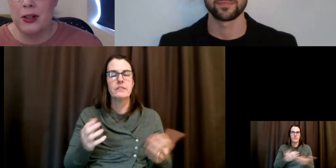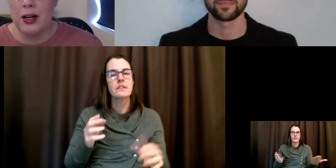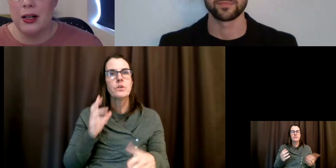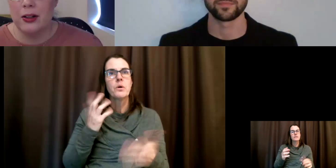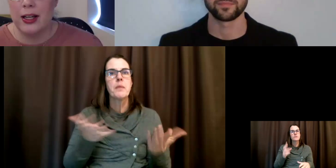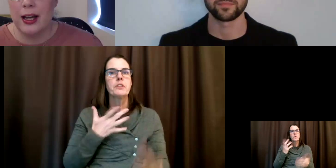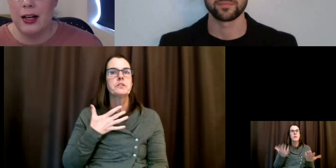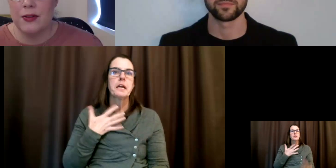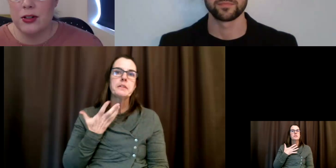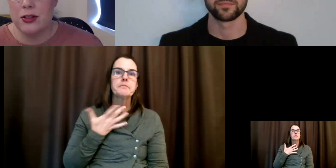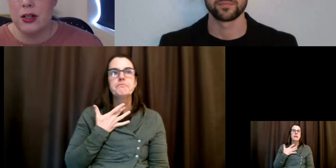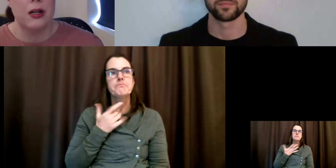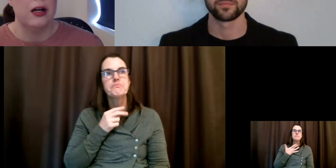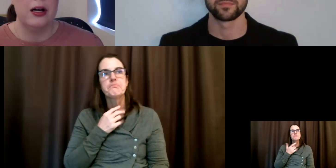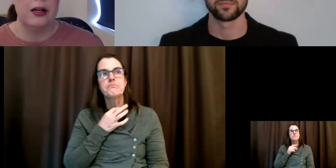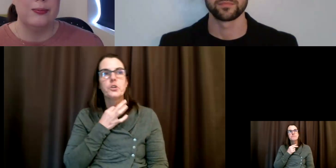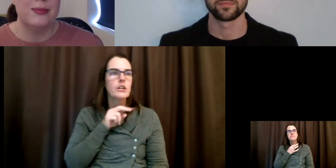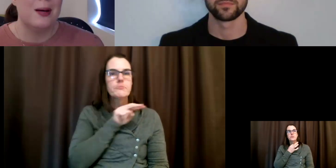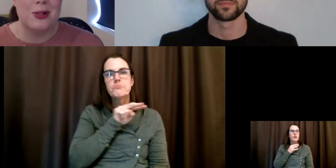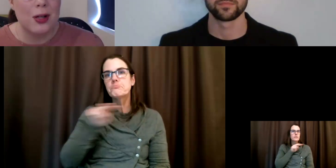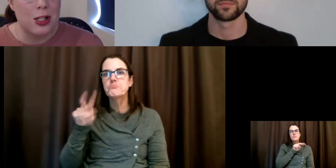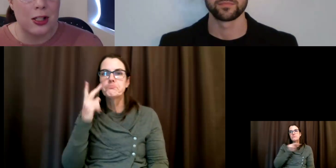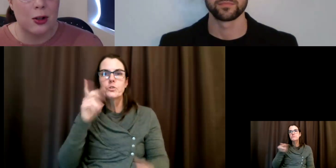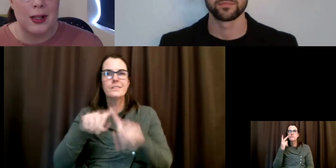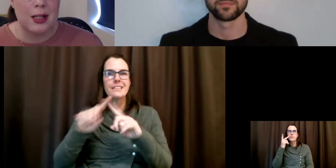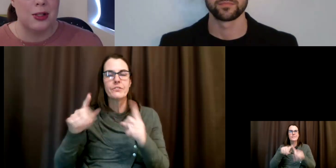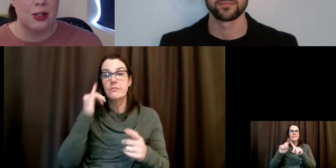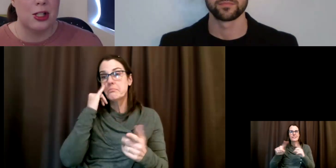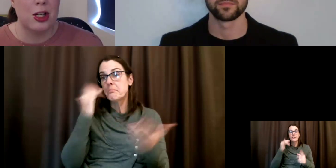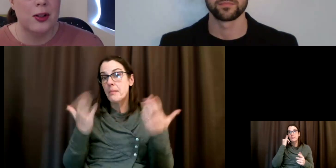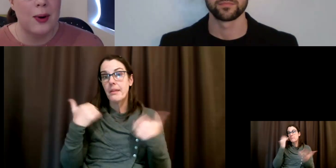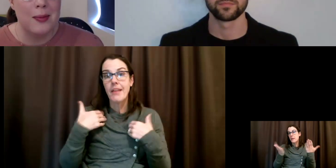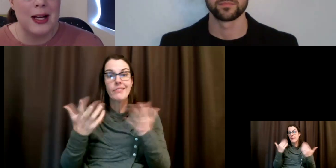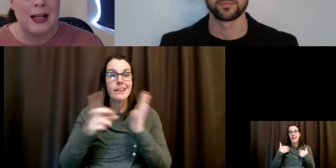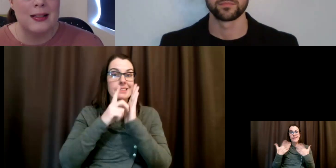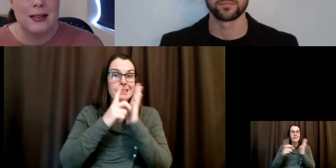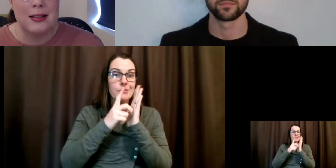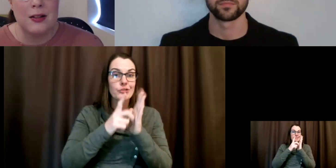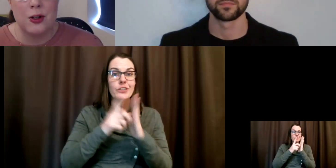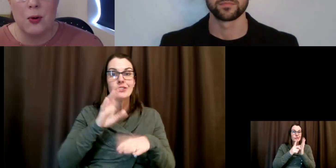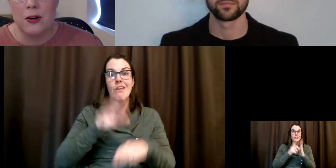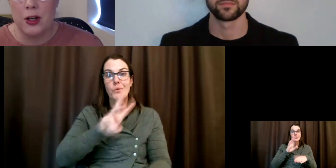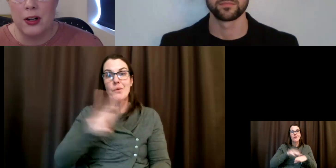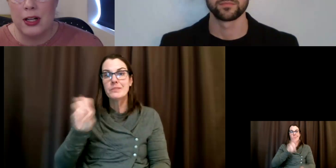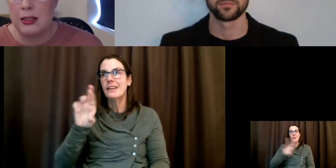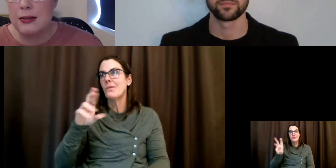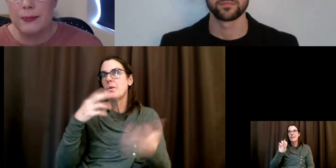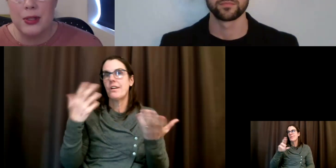few, maybe looking at if there's a quick demonstration on their website, just to see if it'll